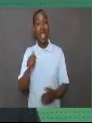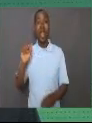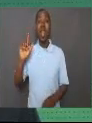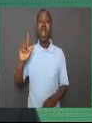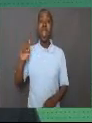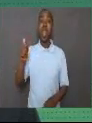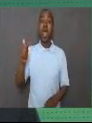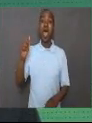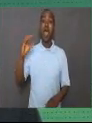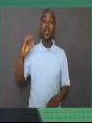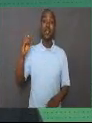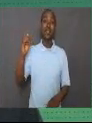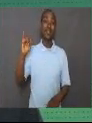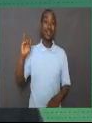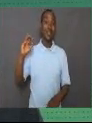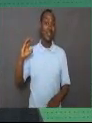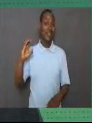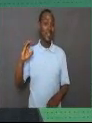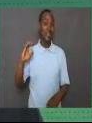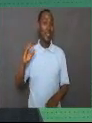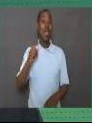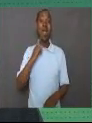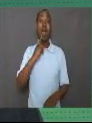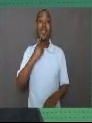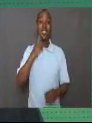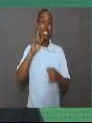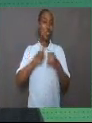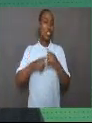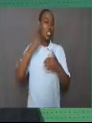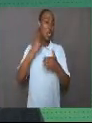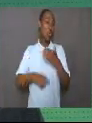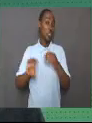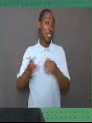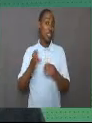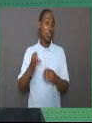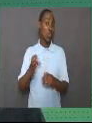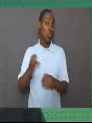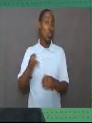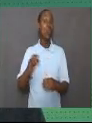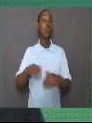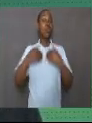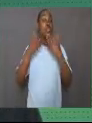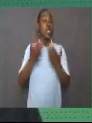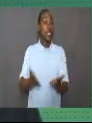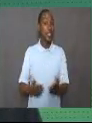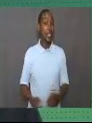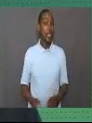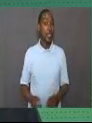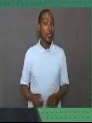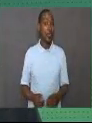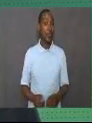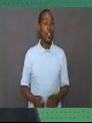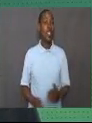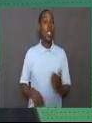a waste product instead of carbon dioxide. We will look